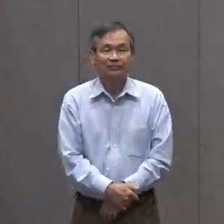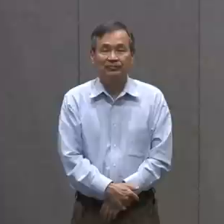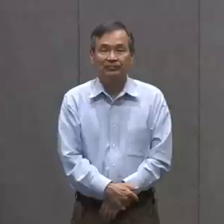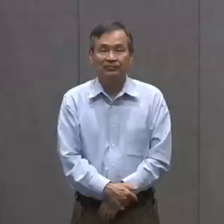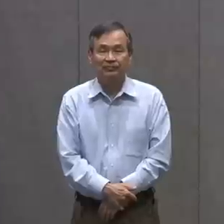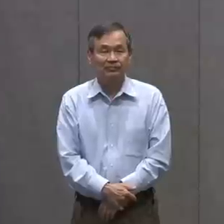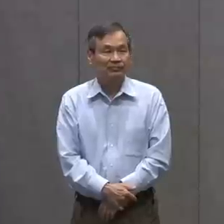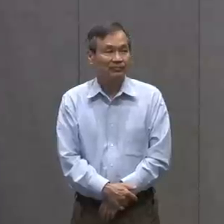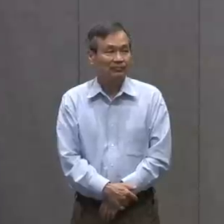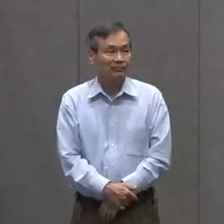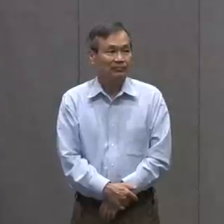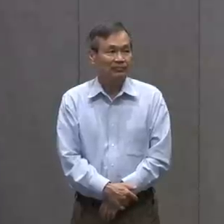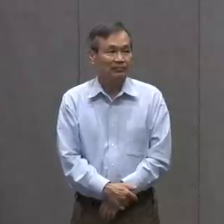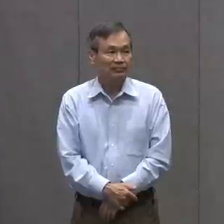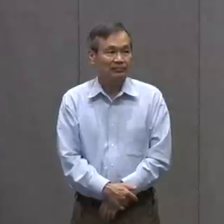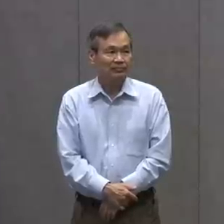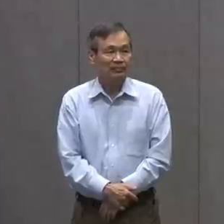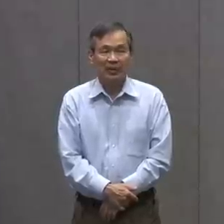Oops, I better get my sticky.